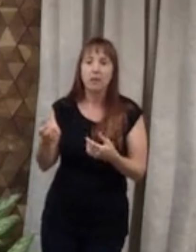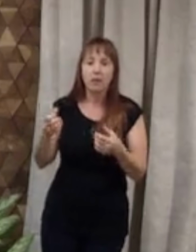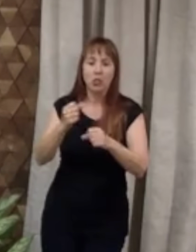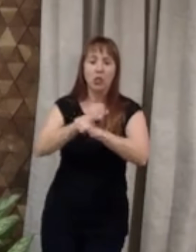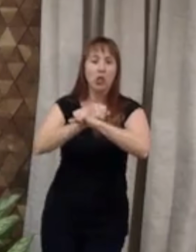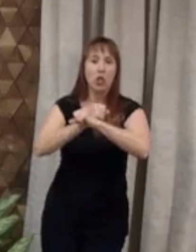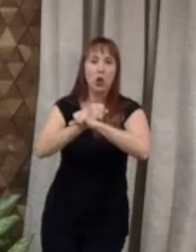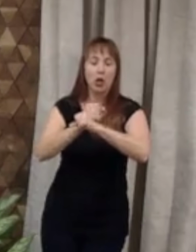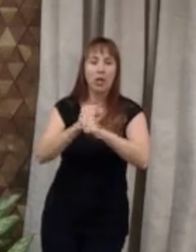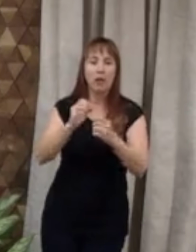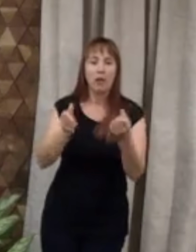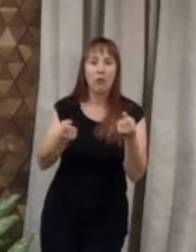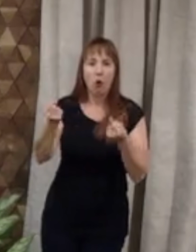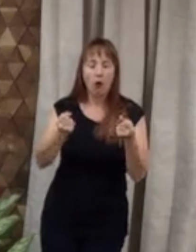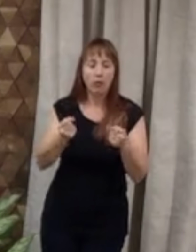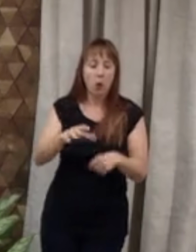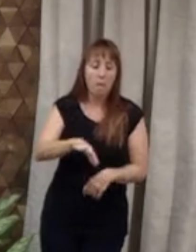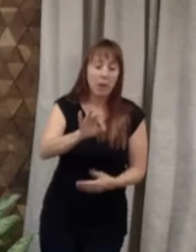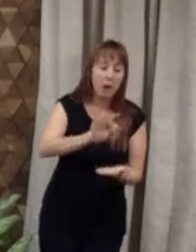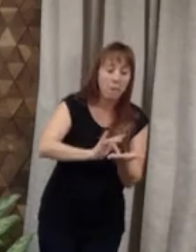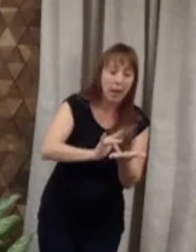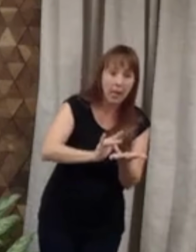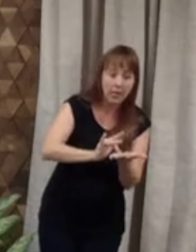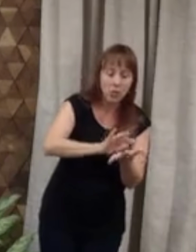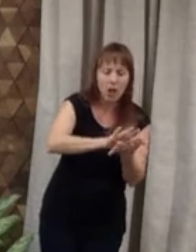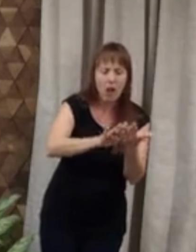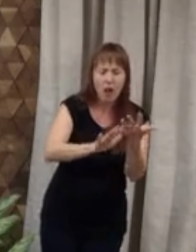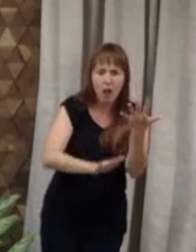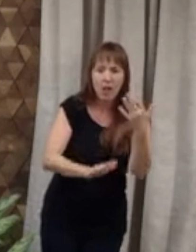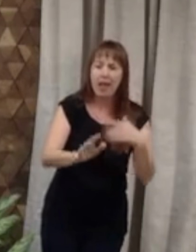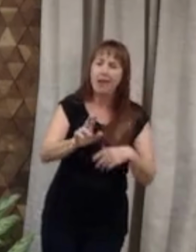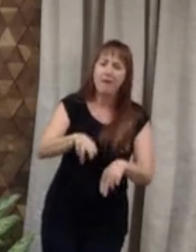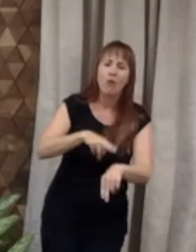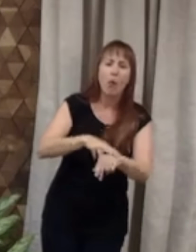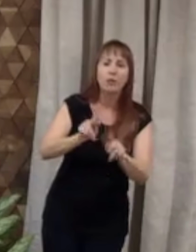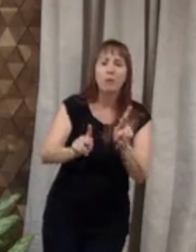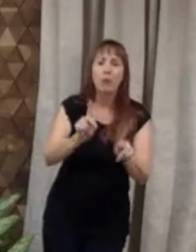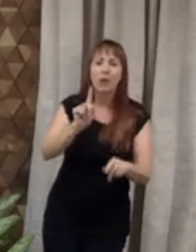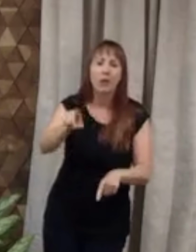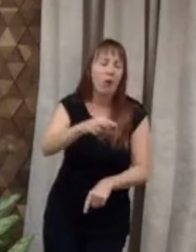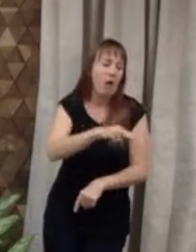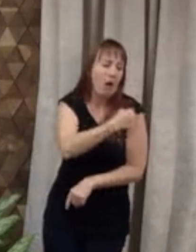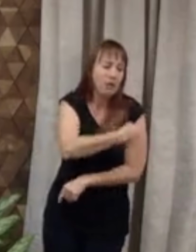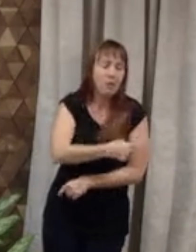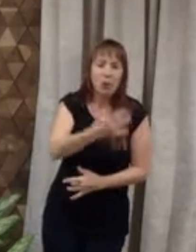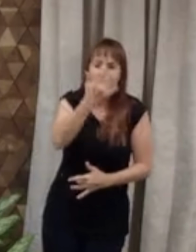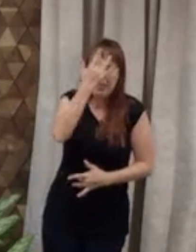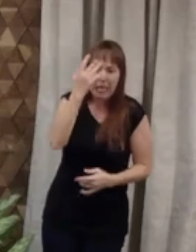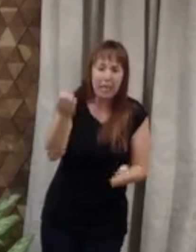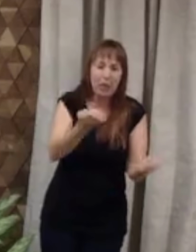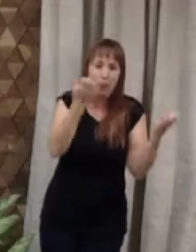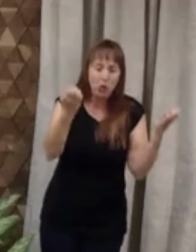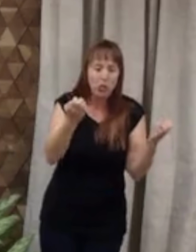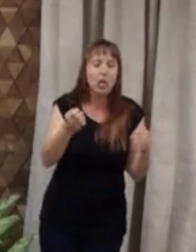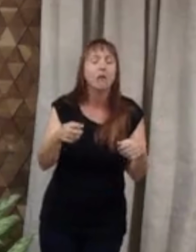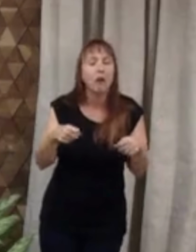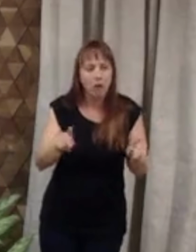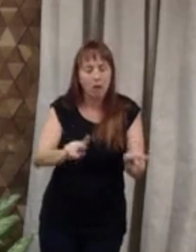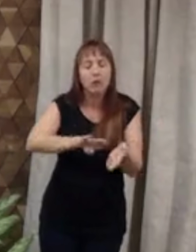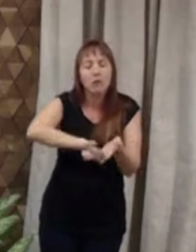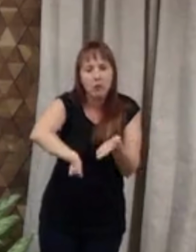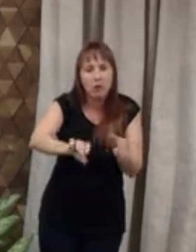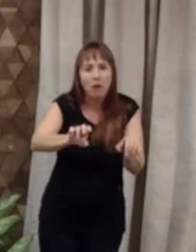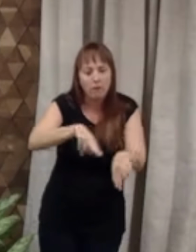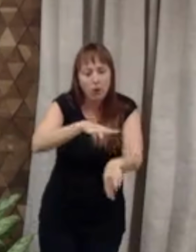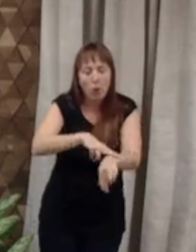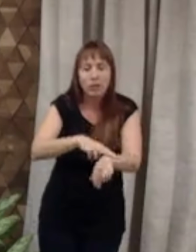are trying to pick up medication, and also, of course, anybody who needs to go to the hospital or there's an emergency, and of course, you know,